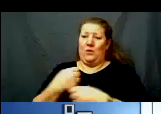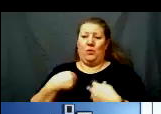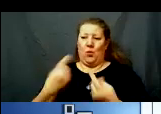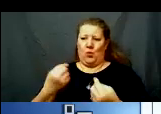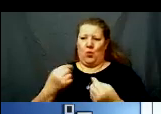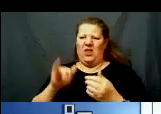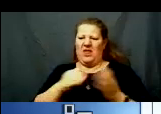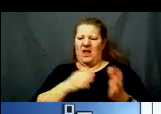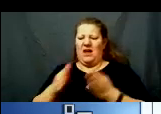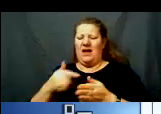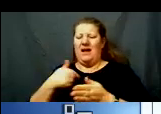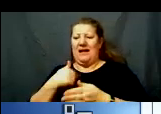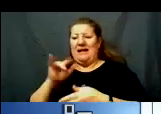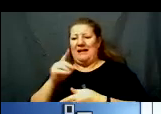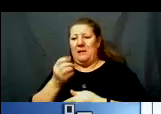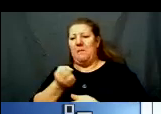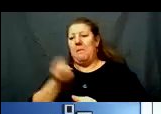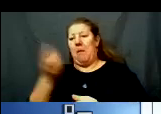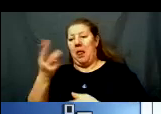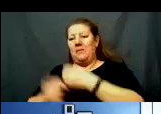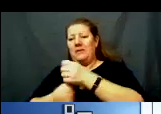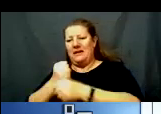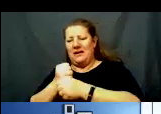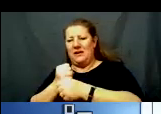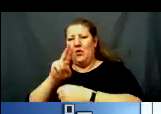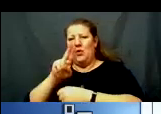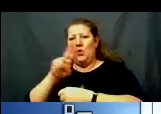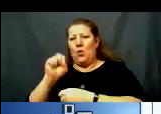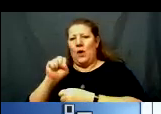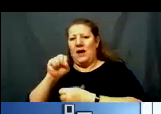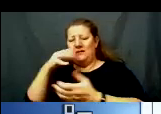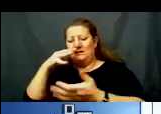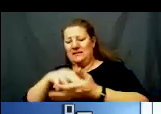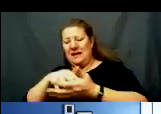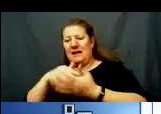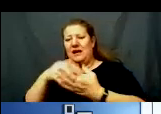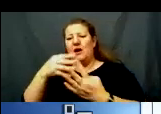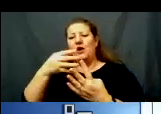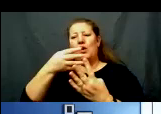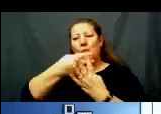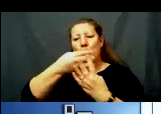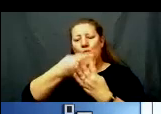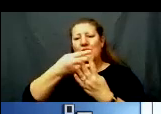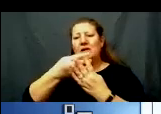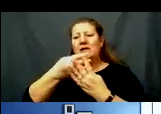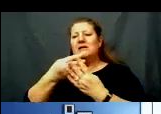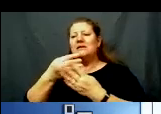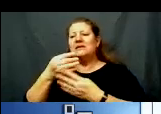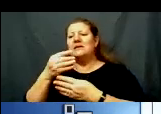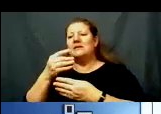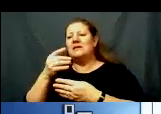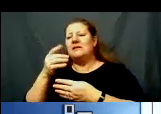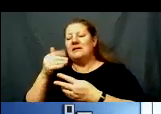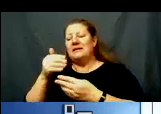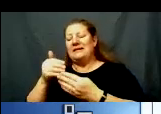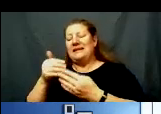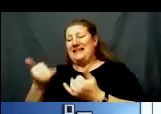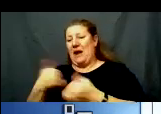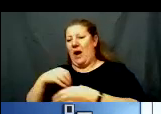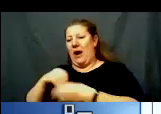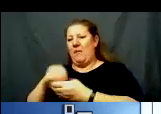study of the relationship between US prisons and environmental justice concerns. Phase two of that project is now going